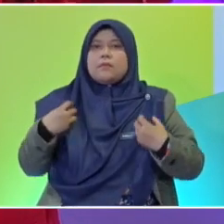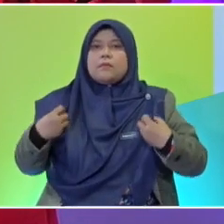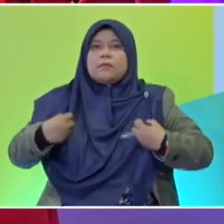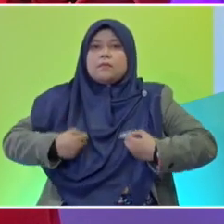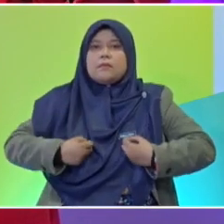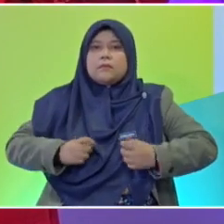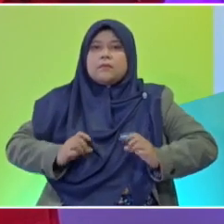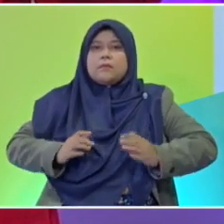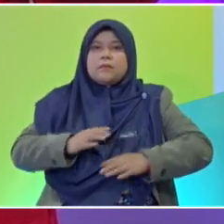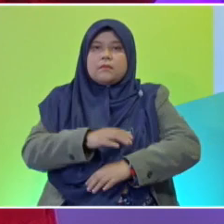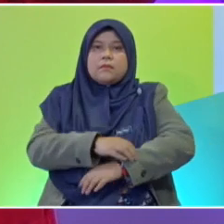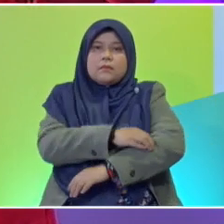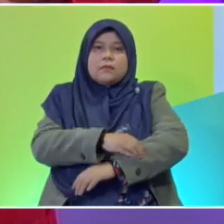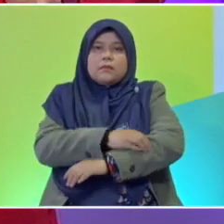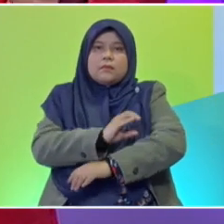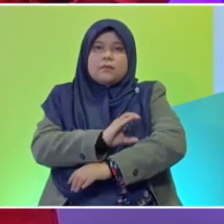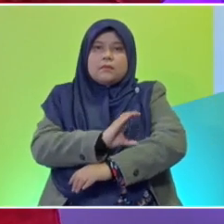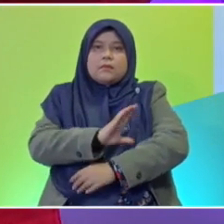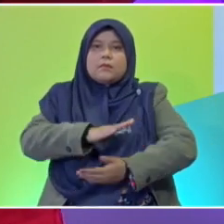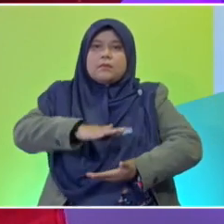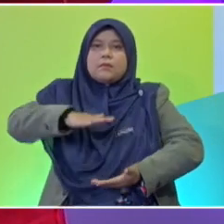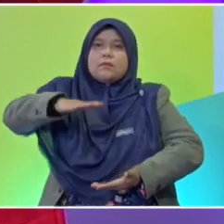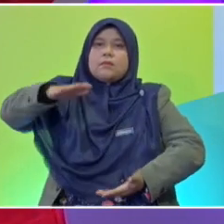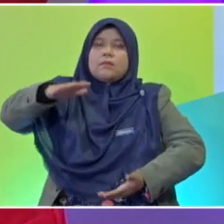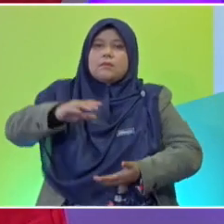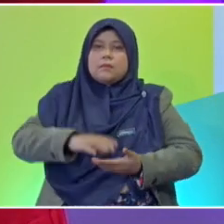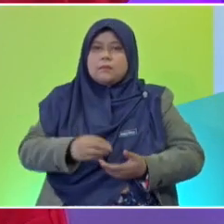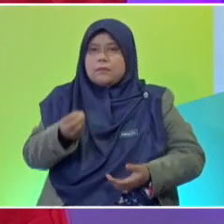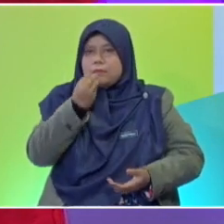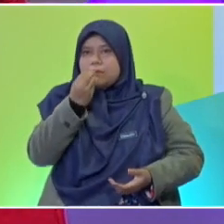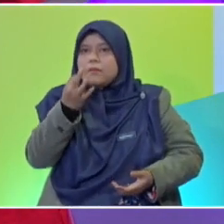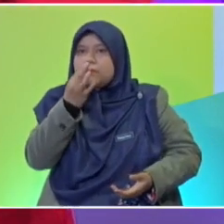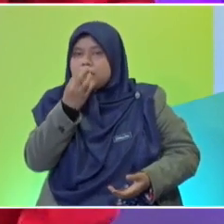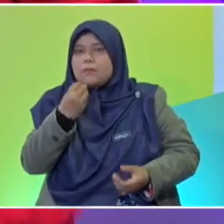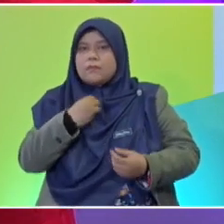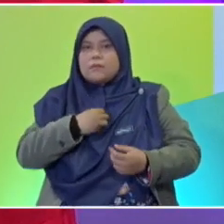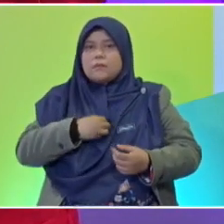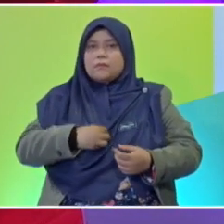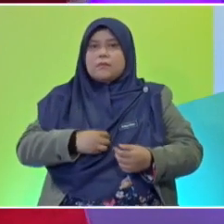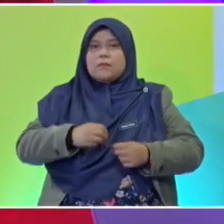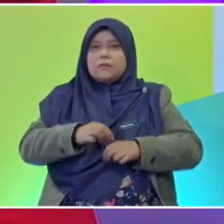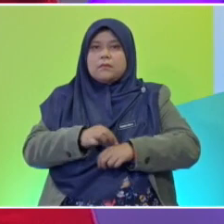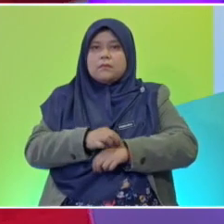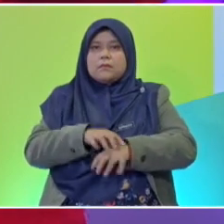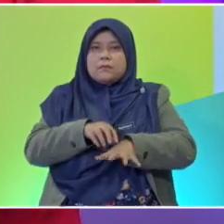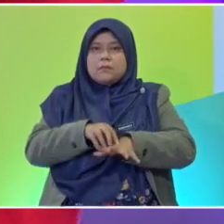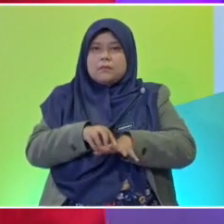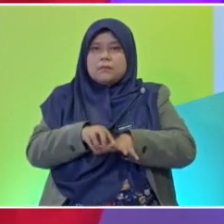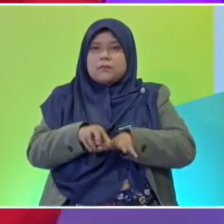grow too. So Right. how can the food, the protein we eat goes to the bones? Your finger